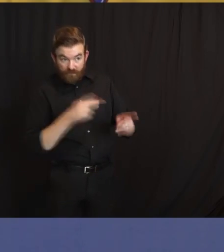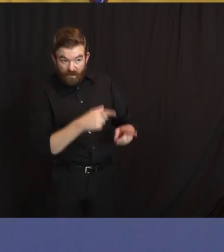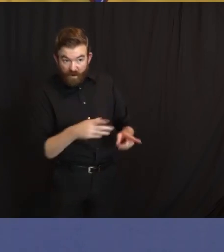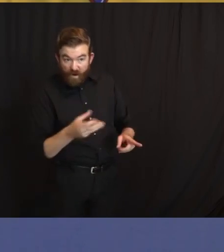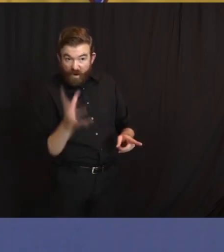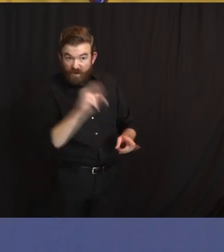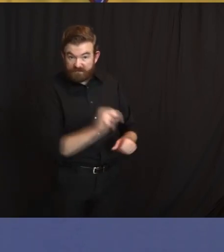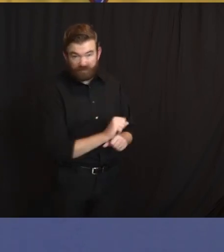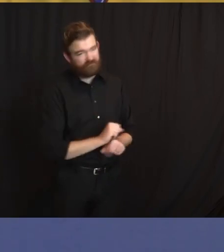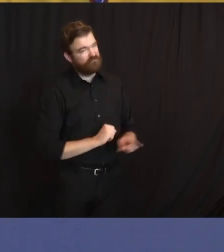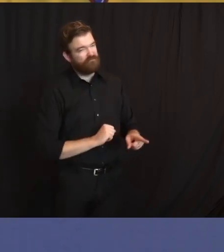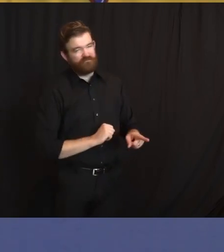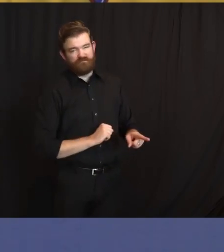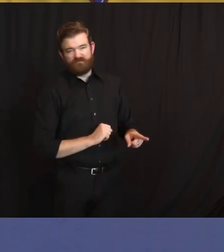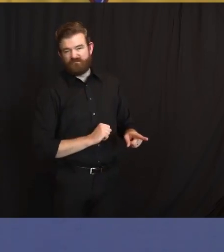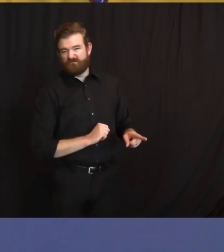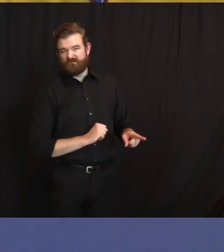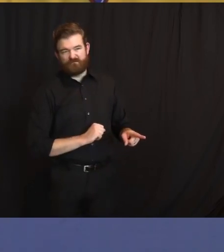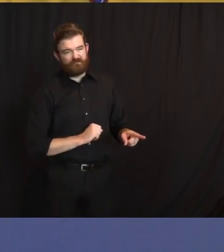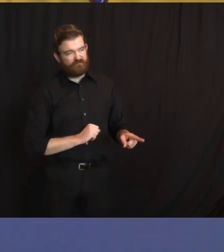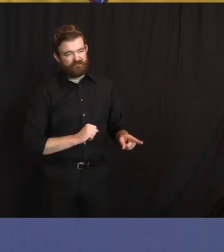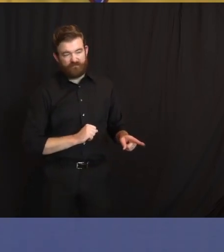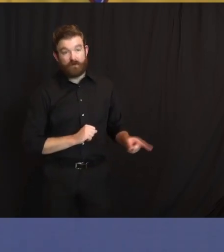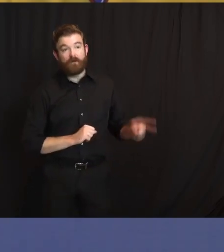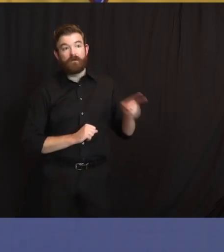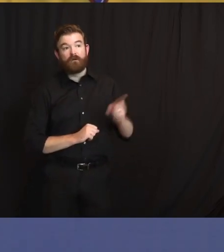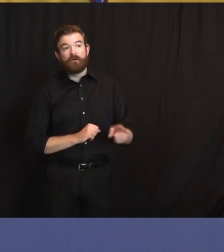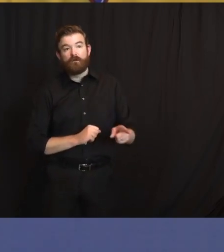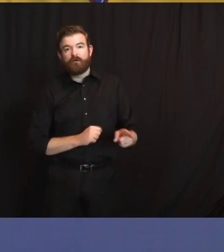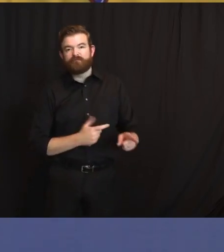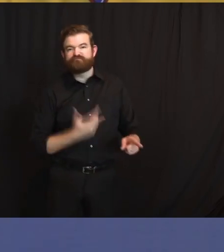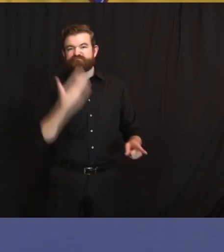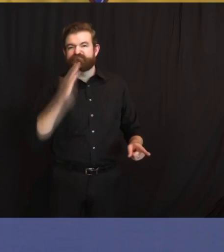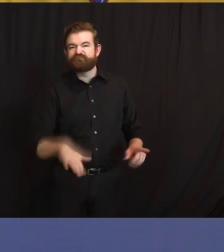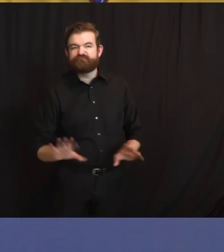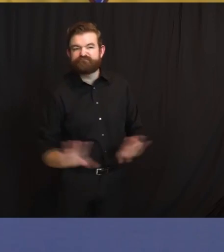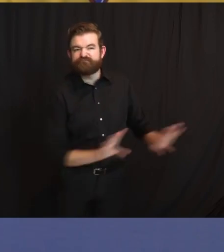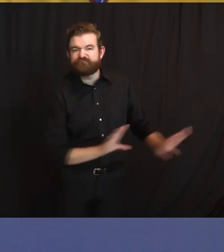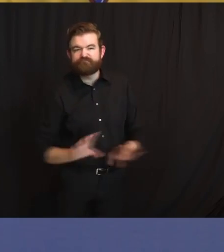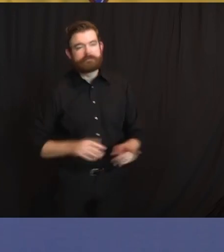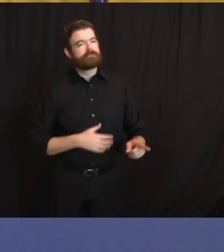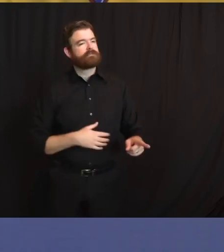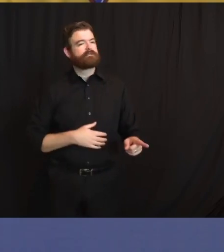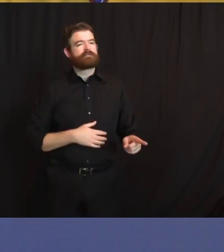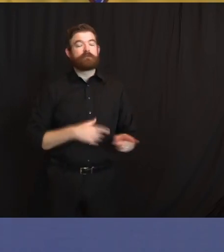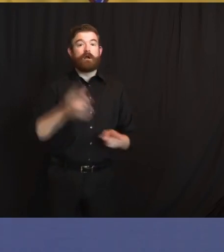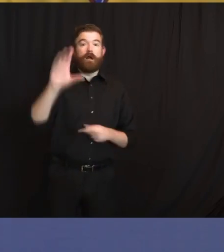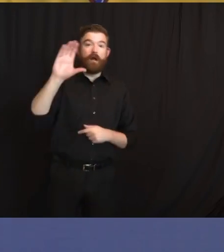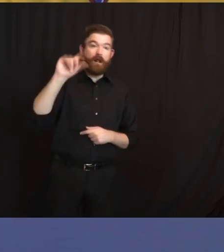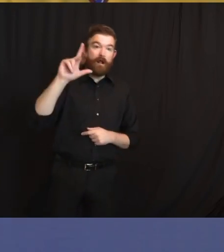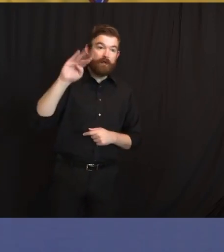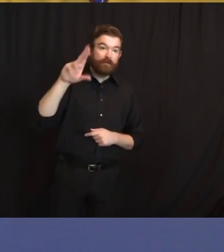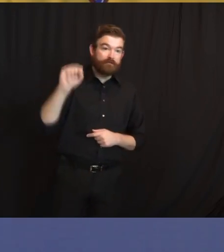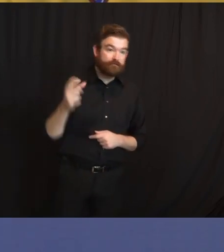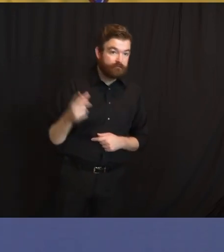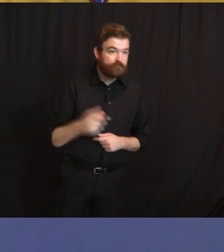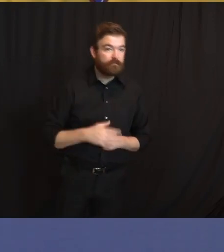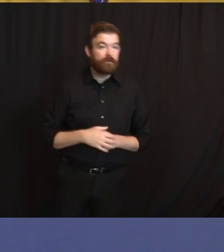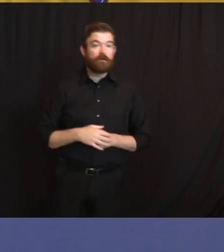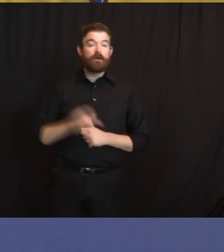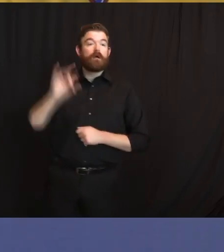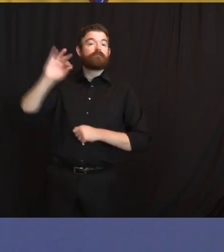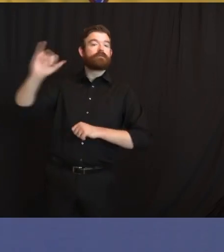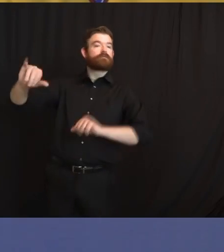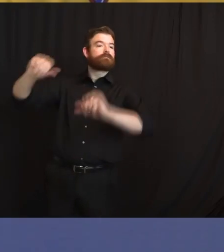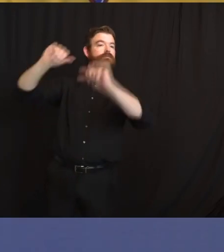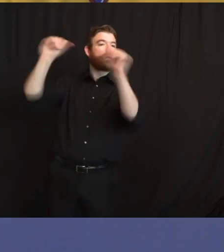as I mentioned with Columbus, I don't see any reason why we can't, on the one side, if the statue offends folks,